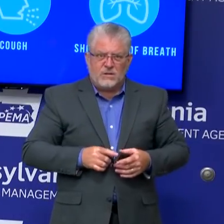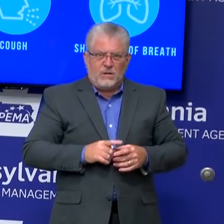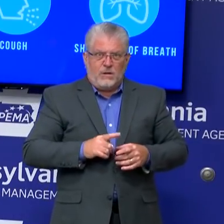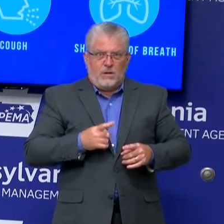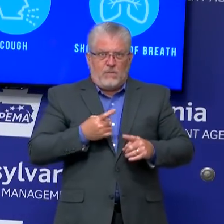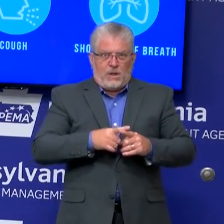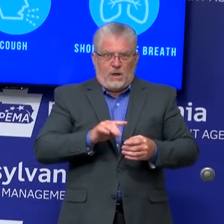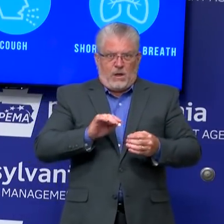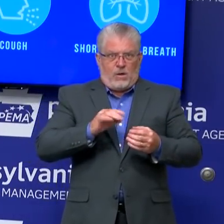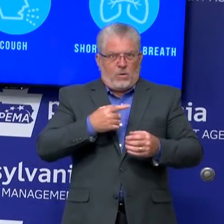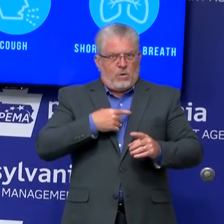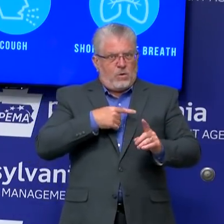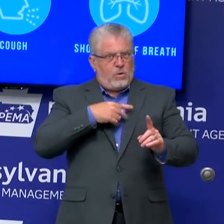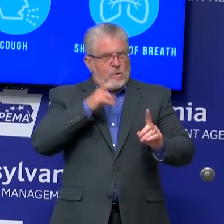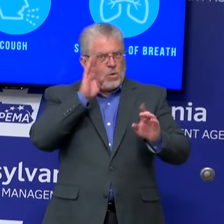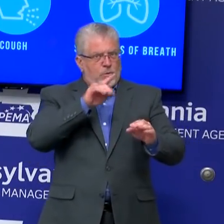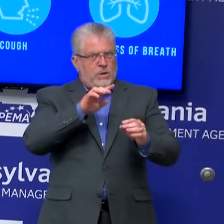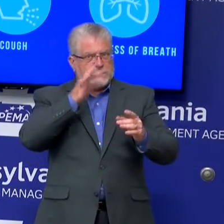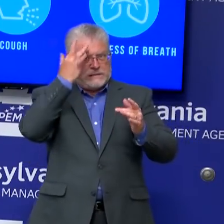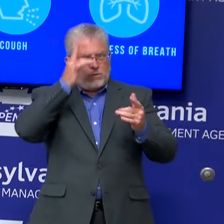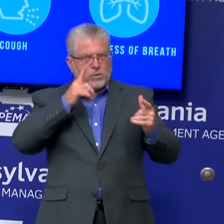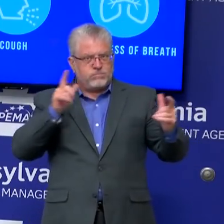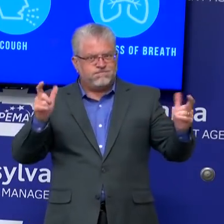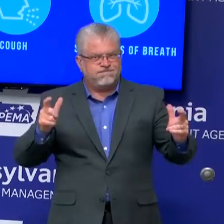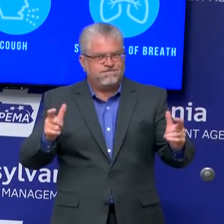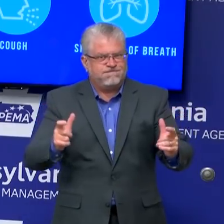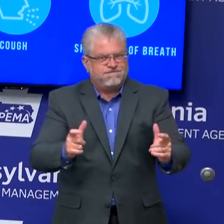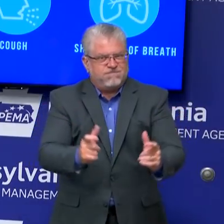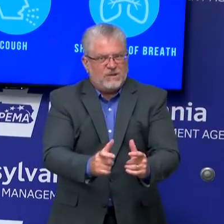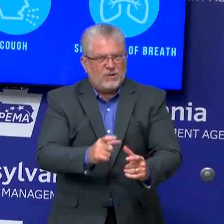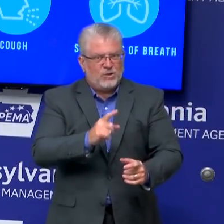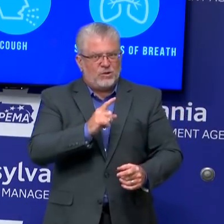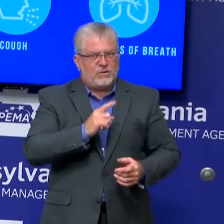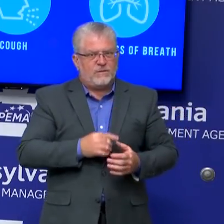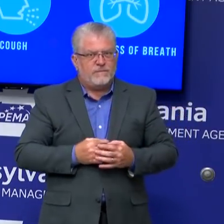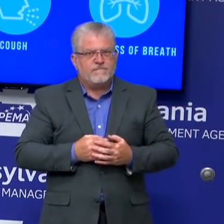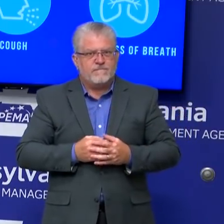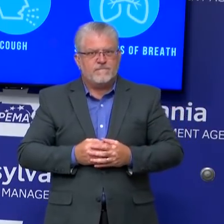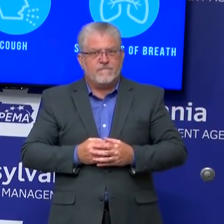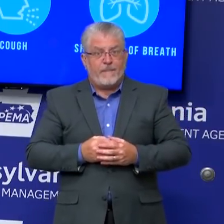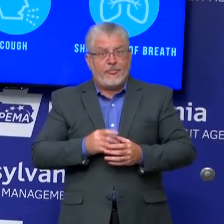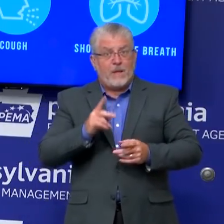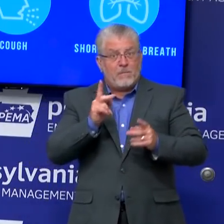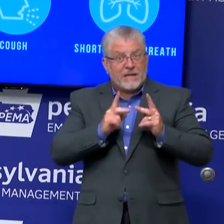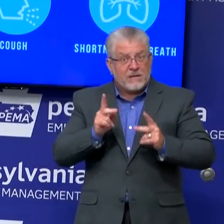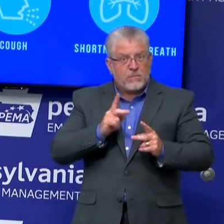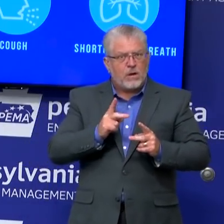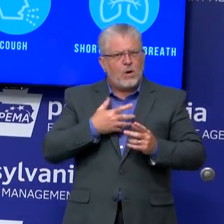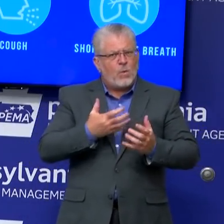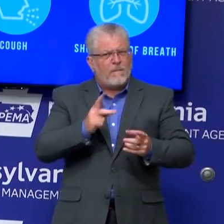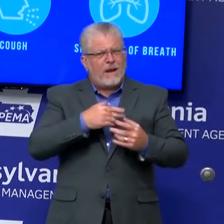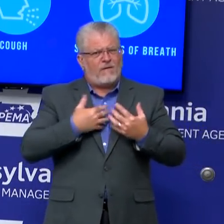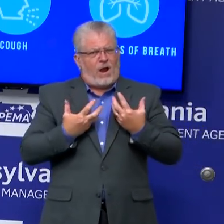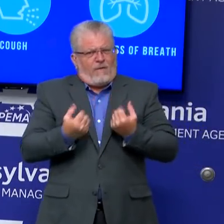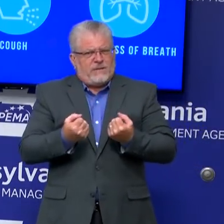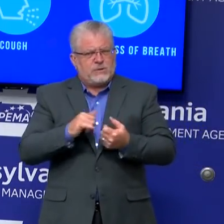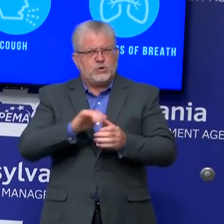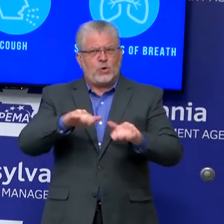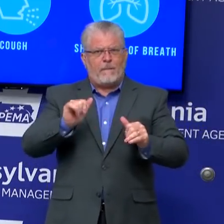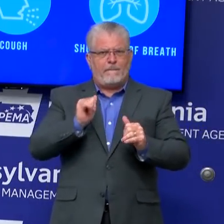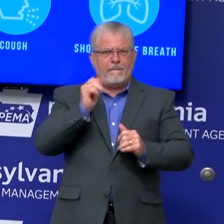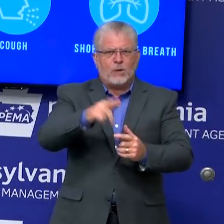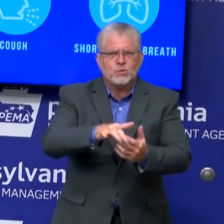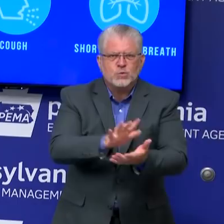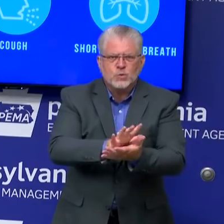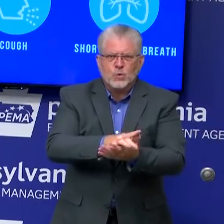so that we instill in our public the confidence that they can safely put their children on a school bus and return to school, and that our teachers